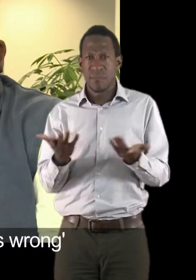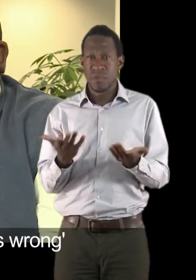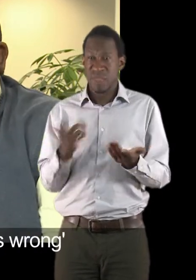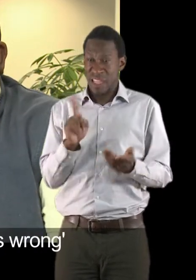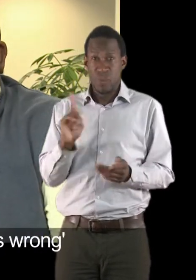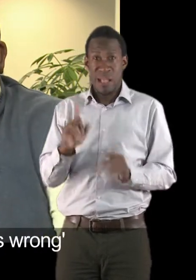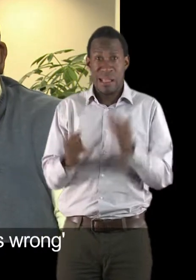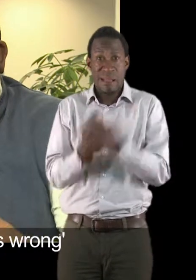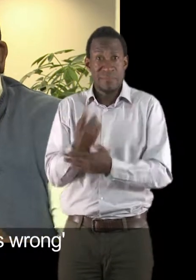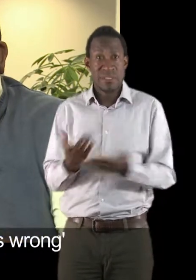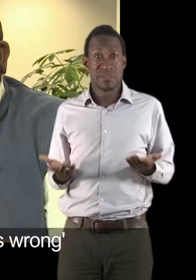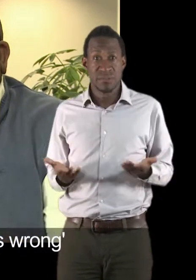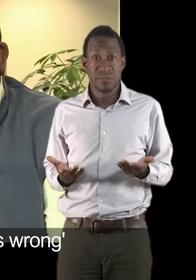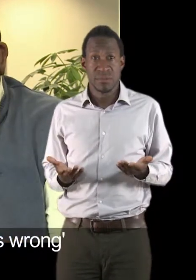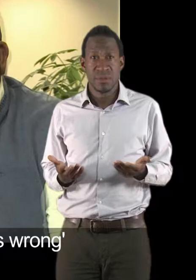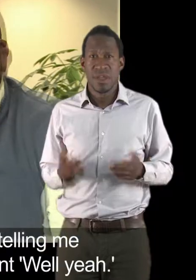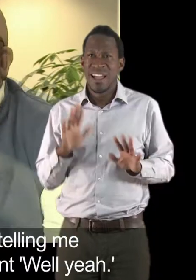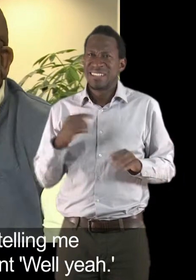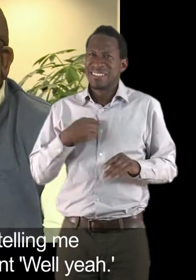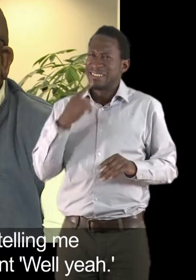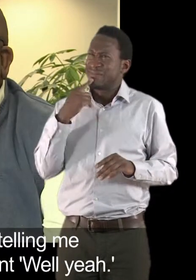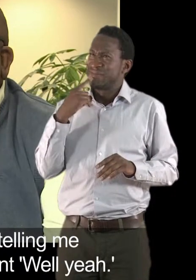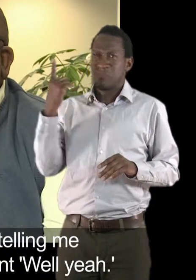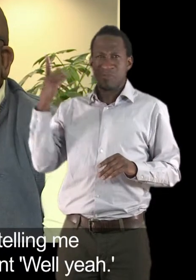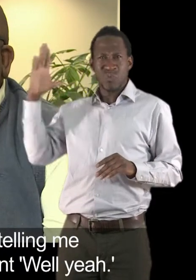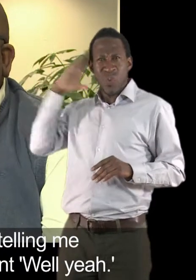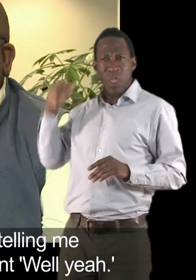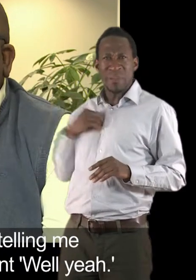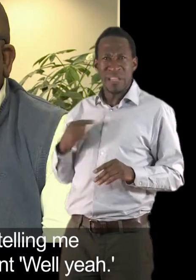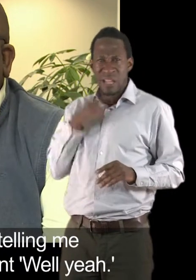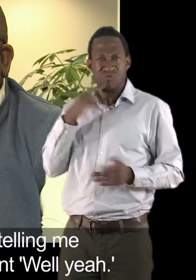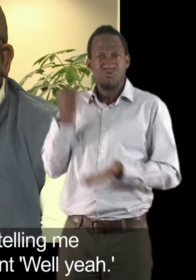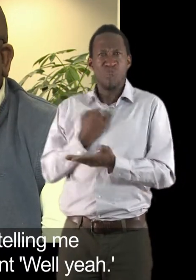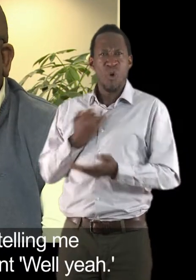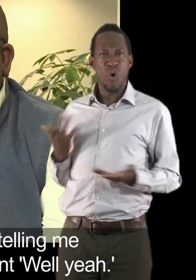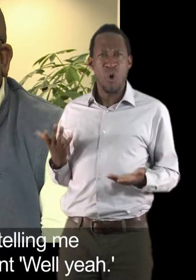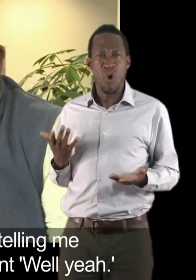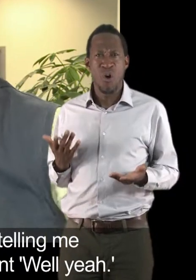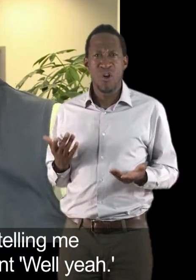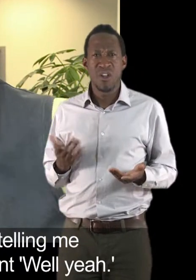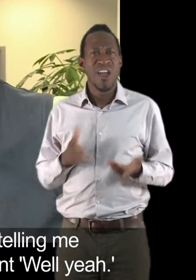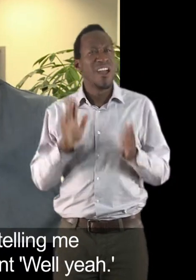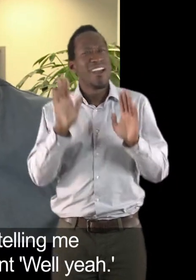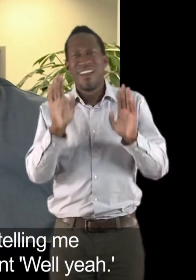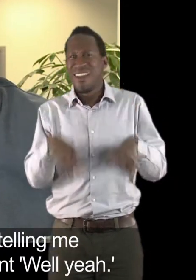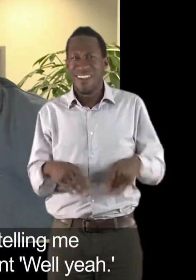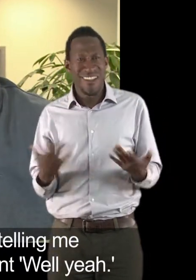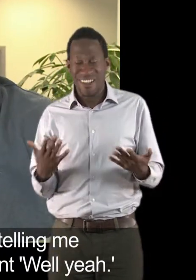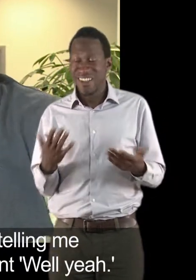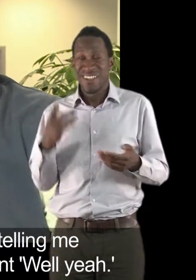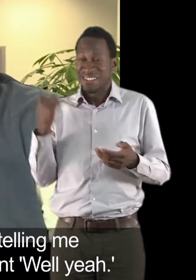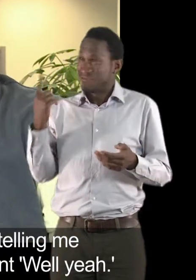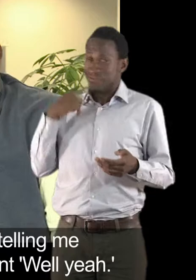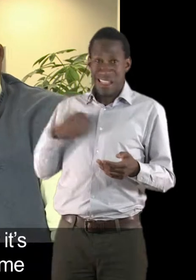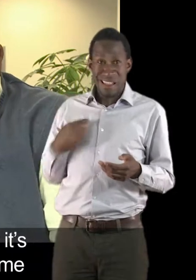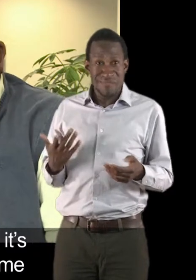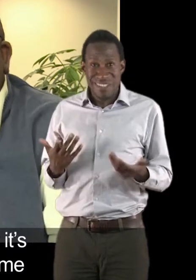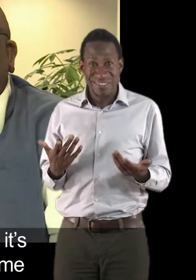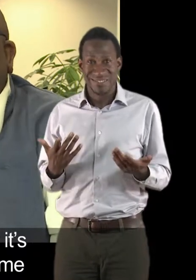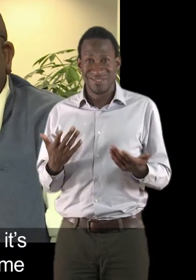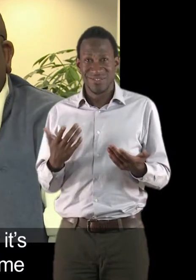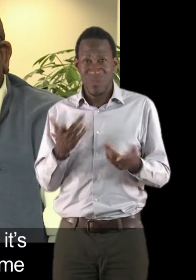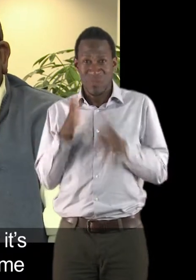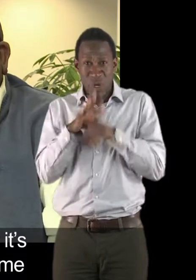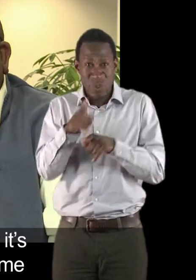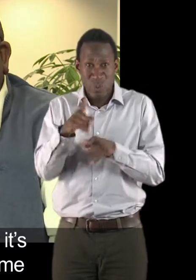I says, well, I was told it was wrong. And he was saying, so you're telling me someone forced you to, and I went, well, yeah. And now